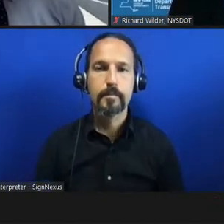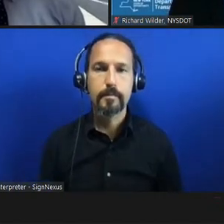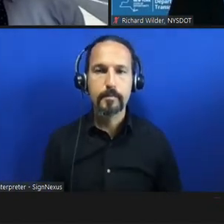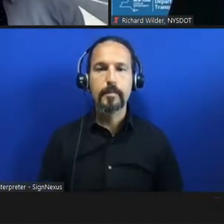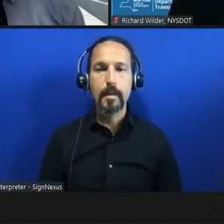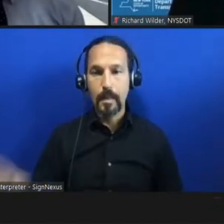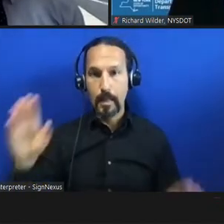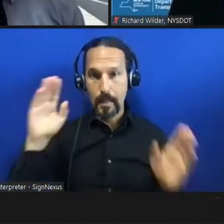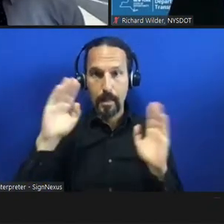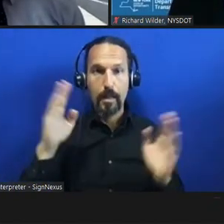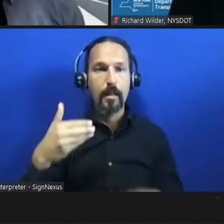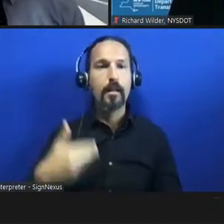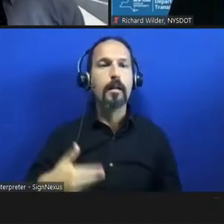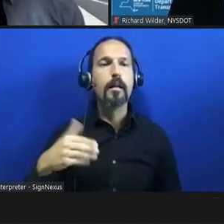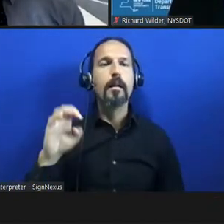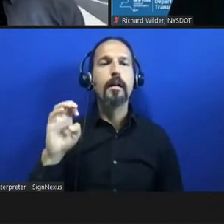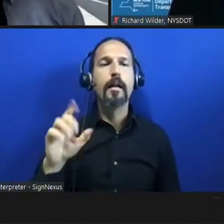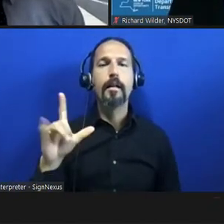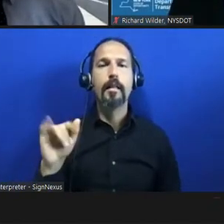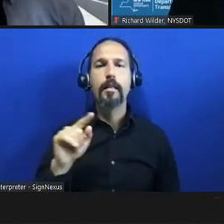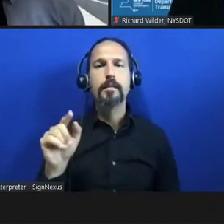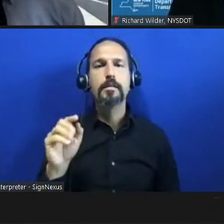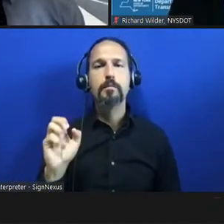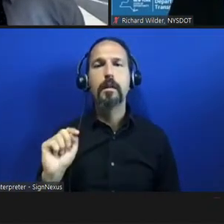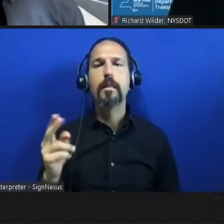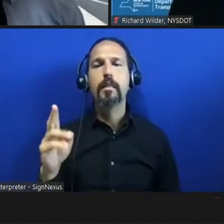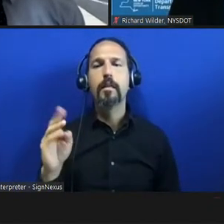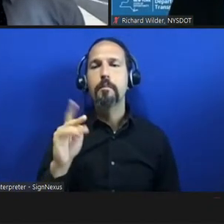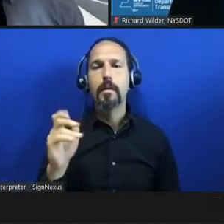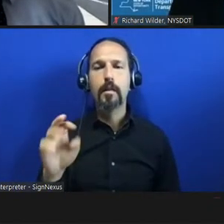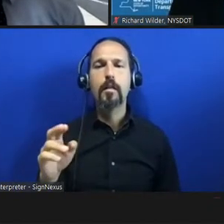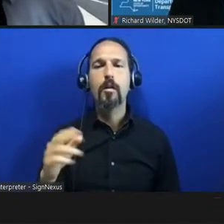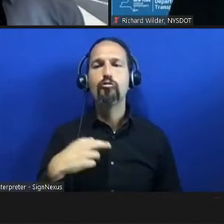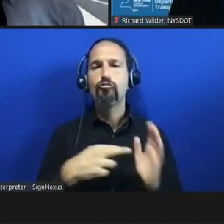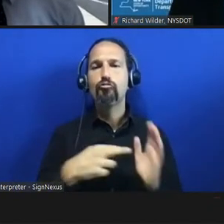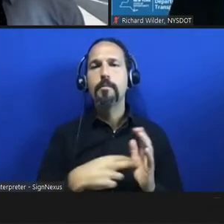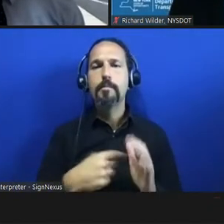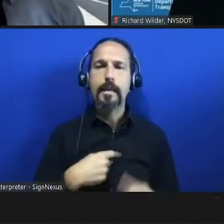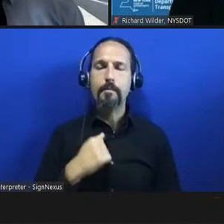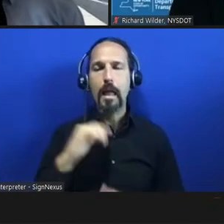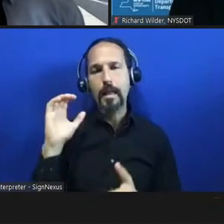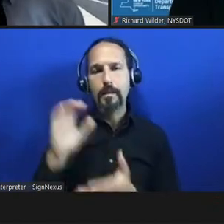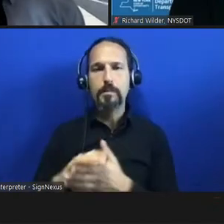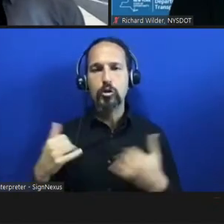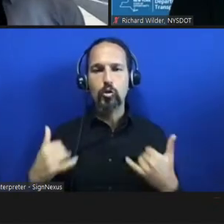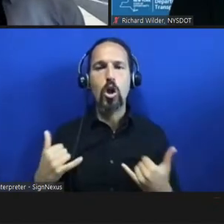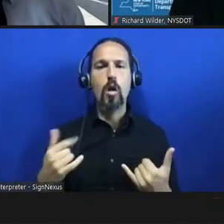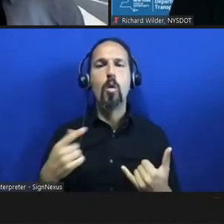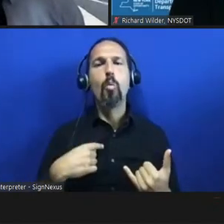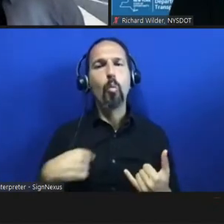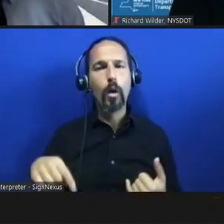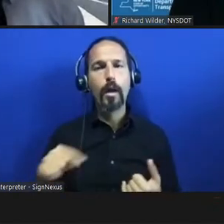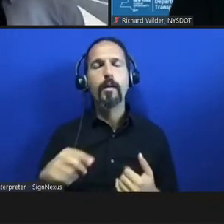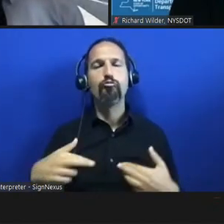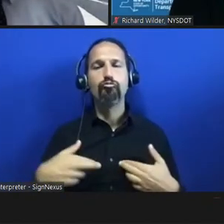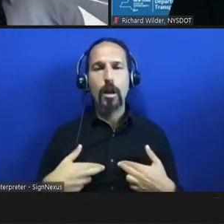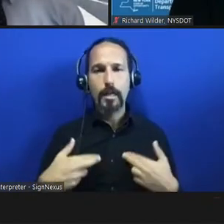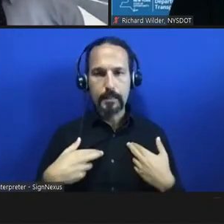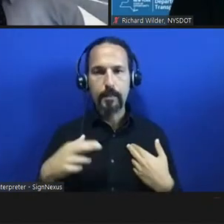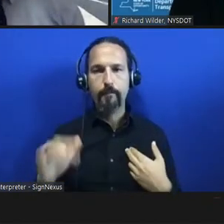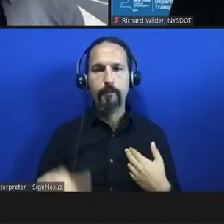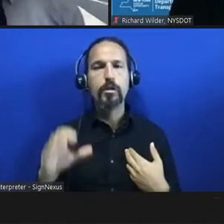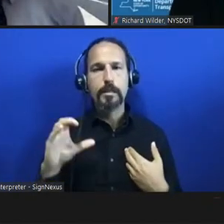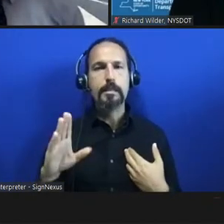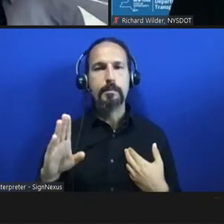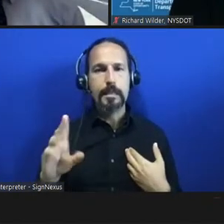hi my name is Elizabeth Miller I'm here representing me and my husband Jonathan today we are residents of the central